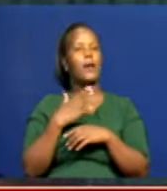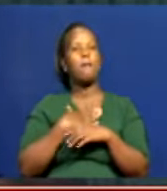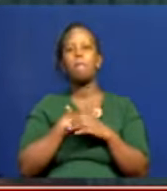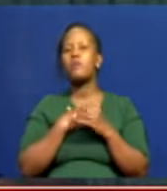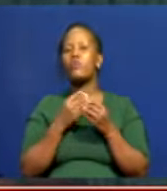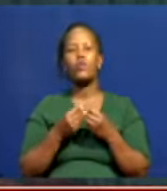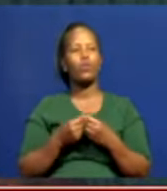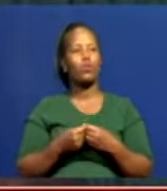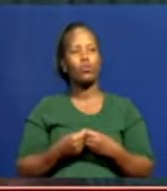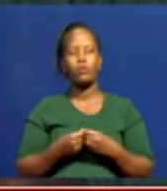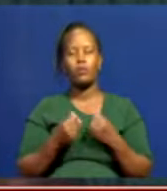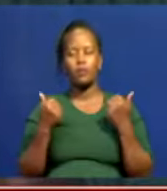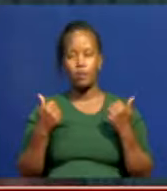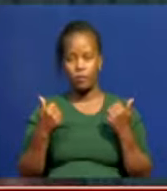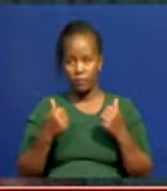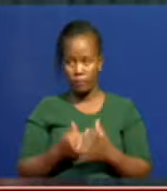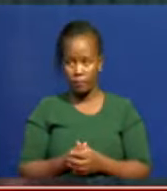I will finish.